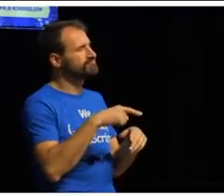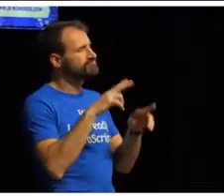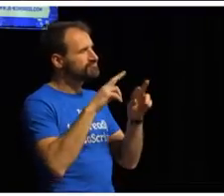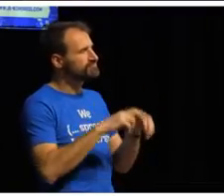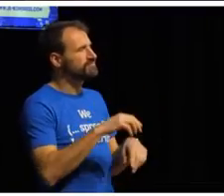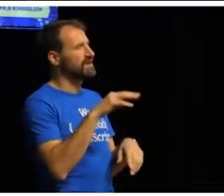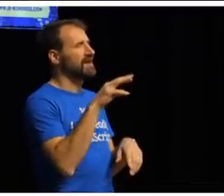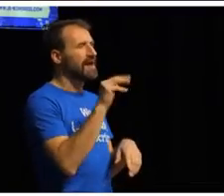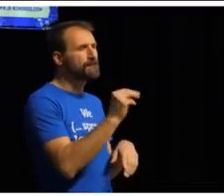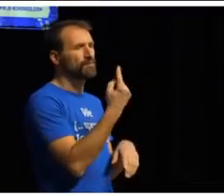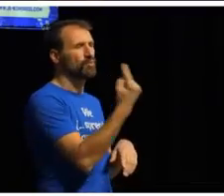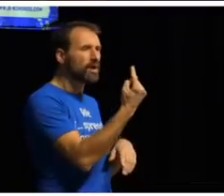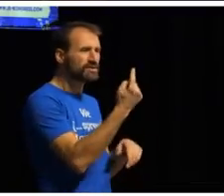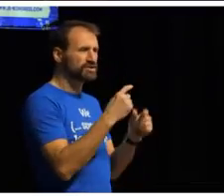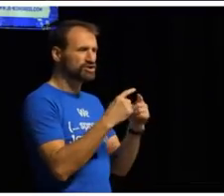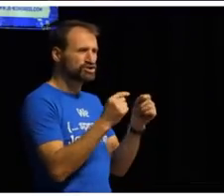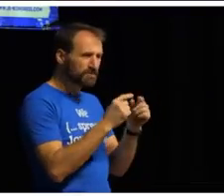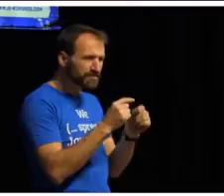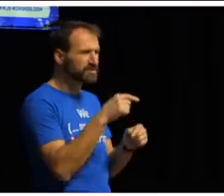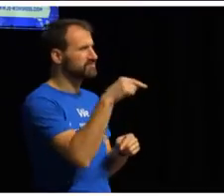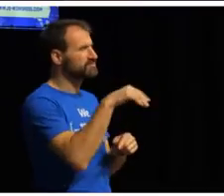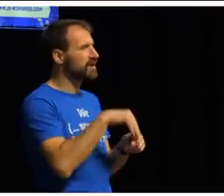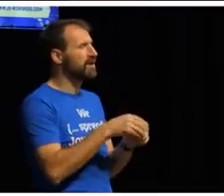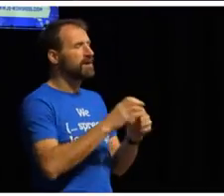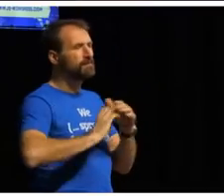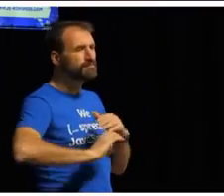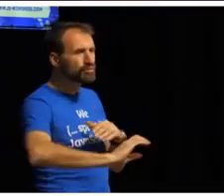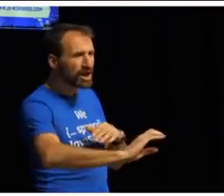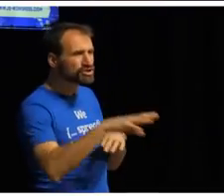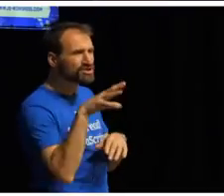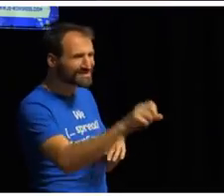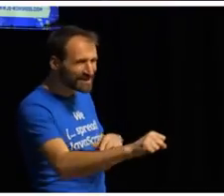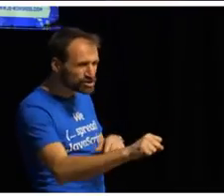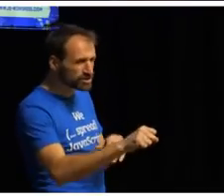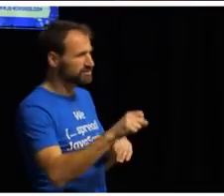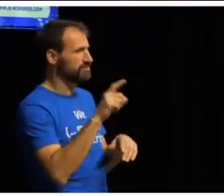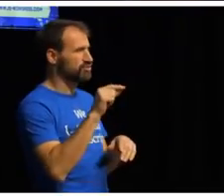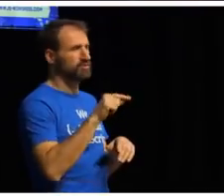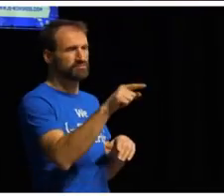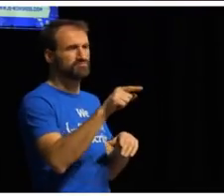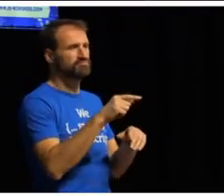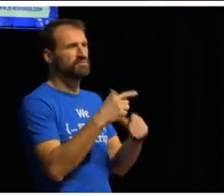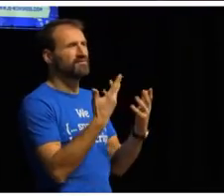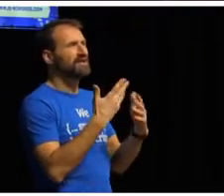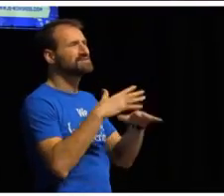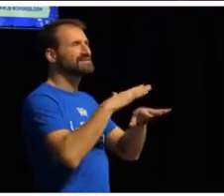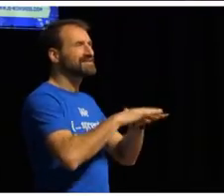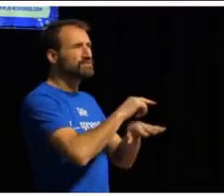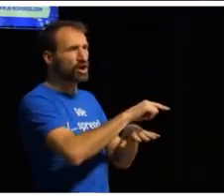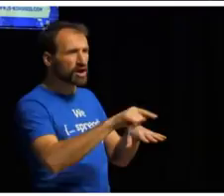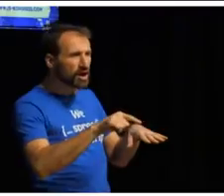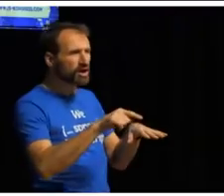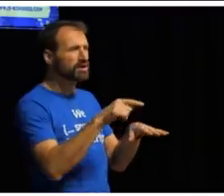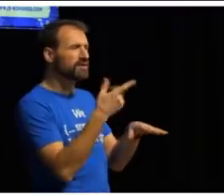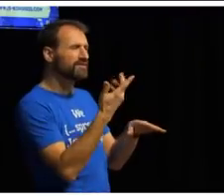chip, you have branch detection by means of neural networks. So it's actually a thing.